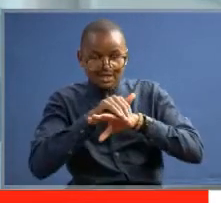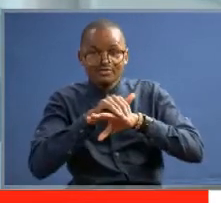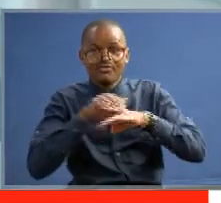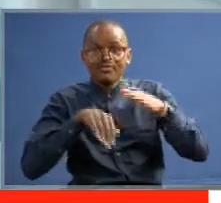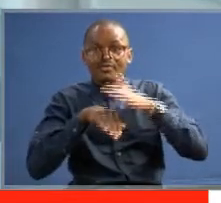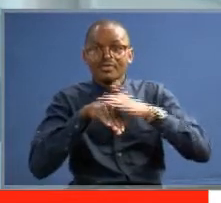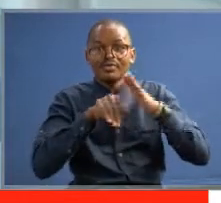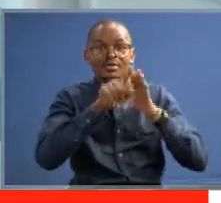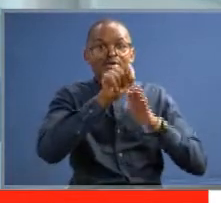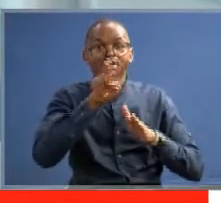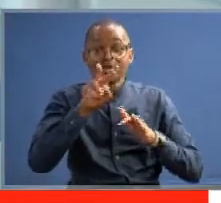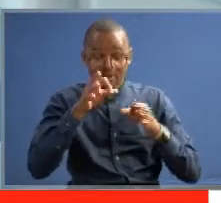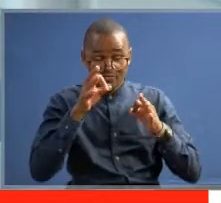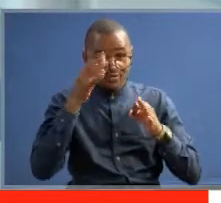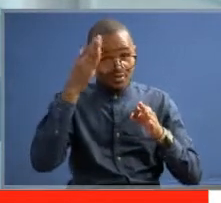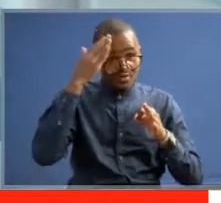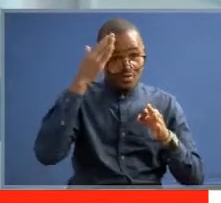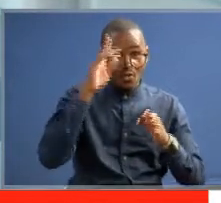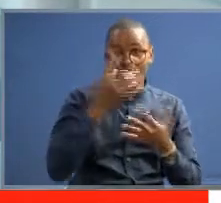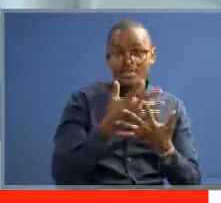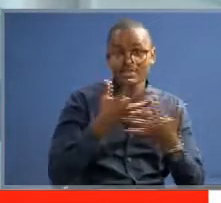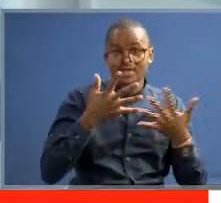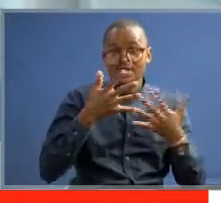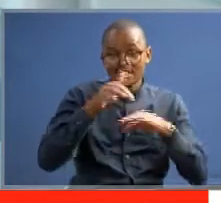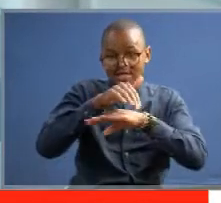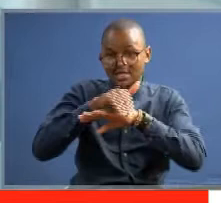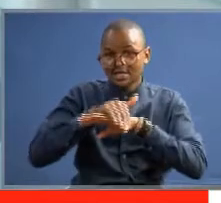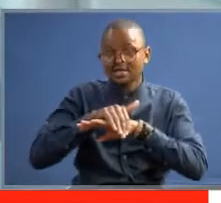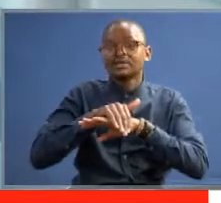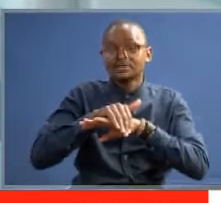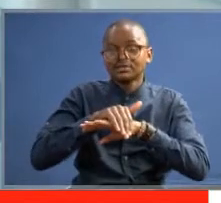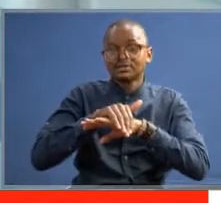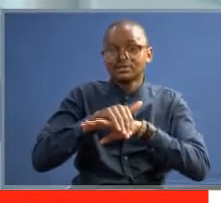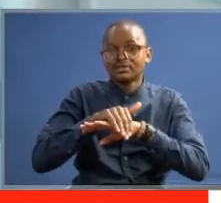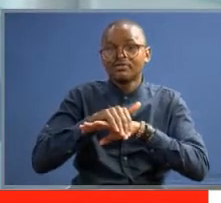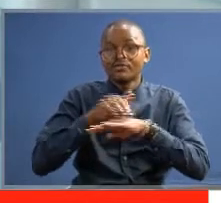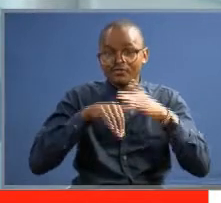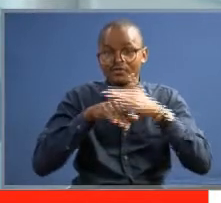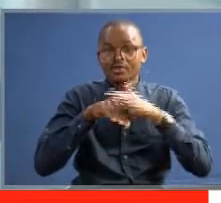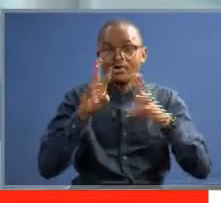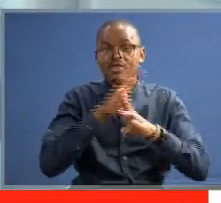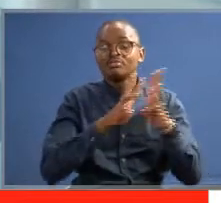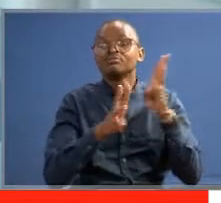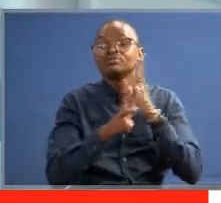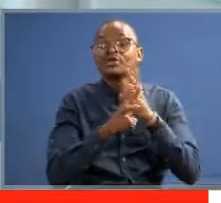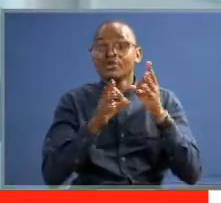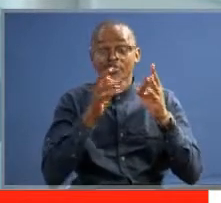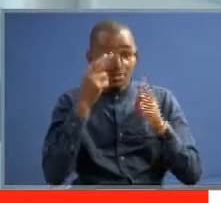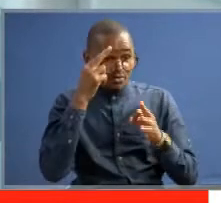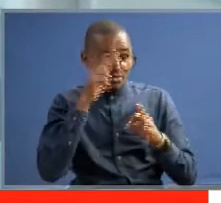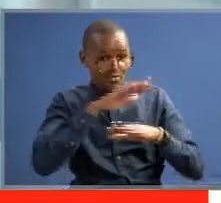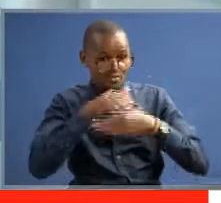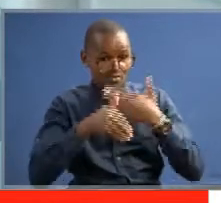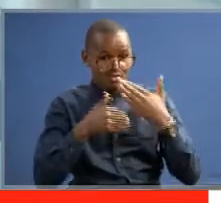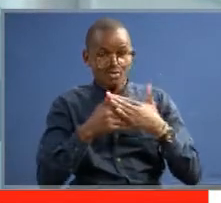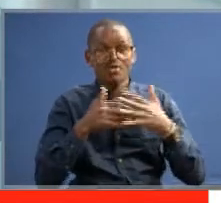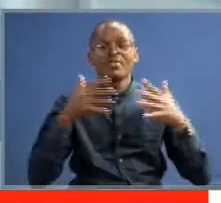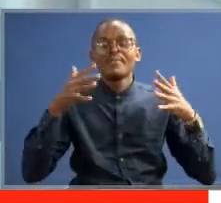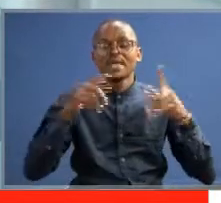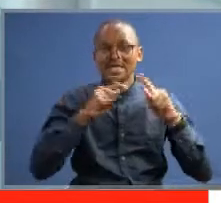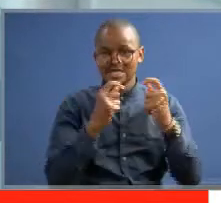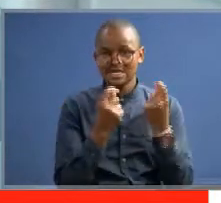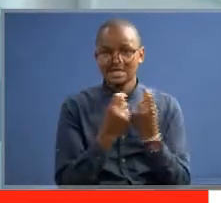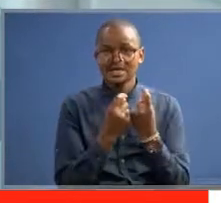TV, and if you realize one thing about English football, and it's the most lucrative right now in the world, if you look at them, all those big teams